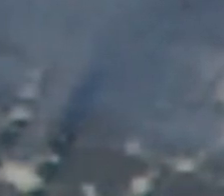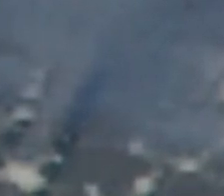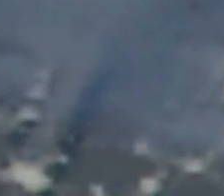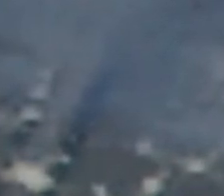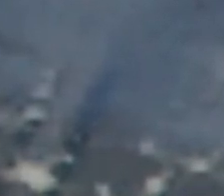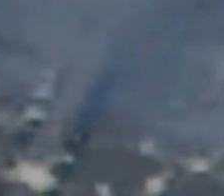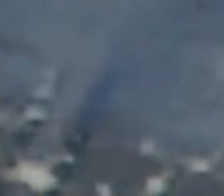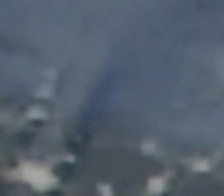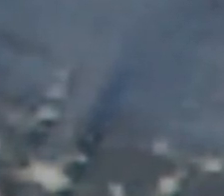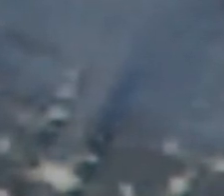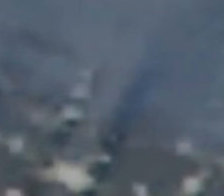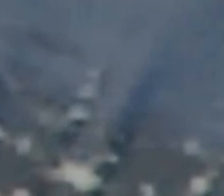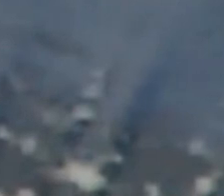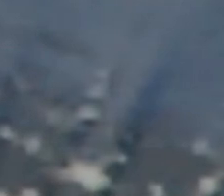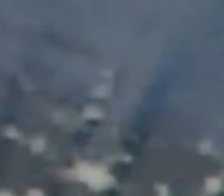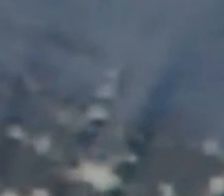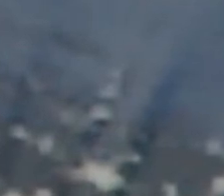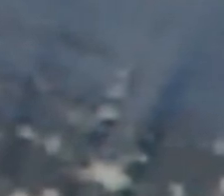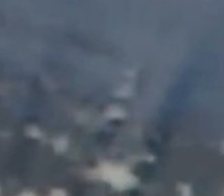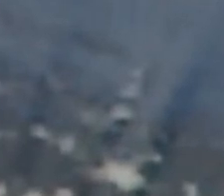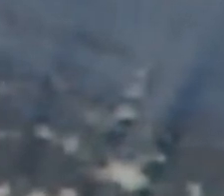in hope. That he